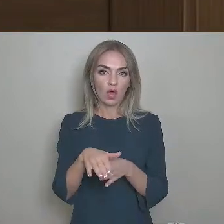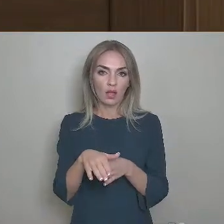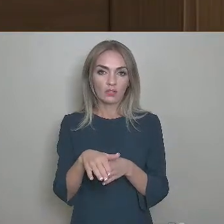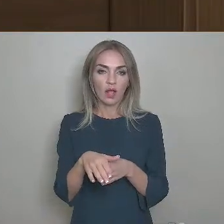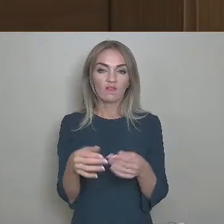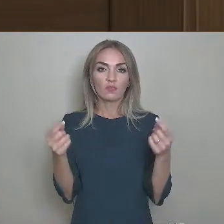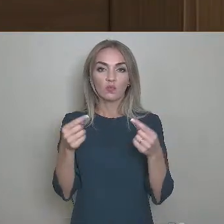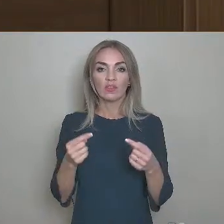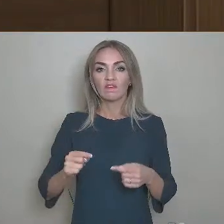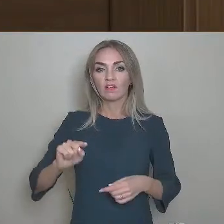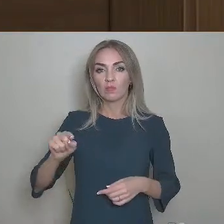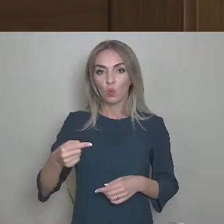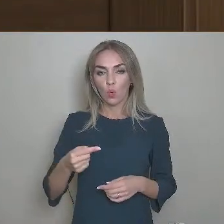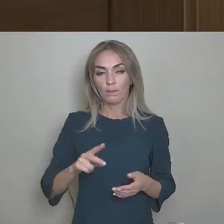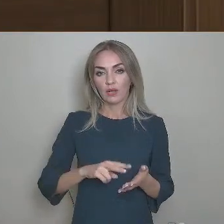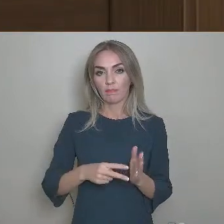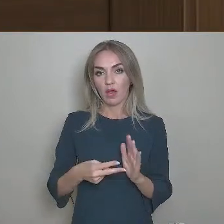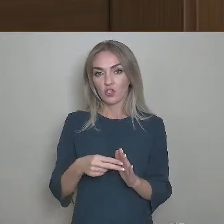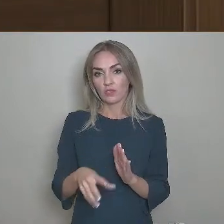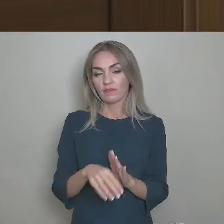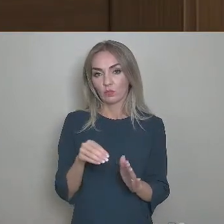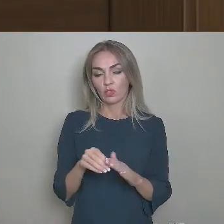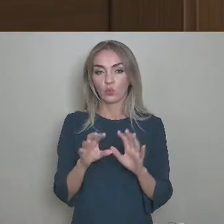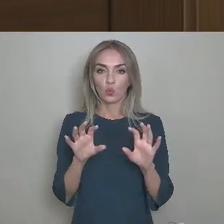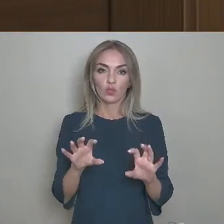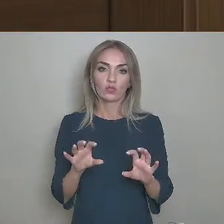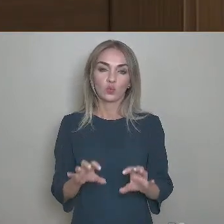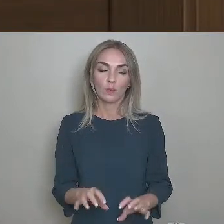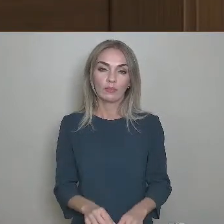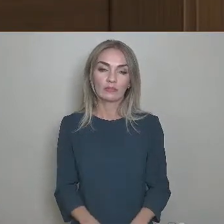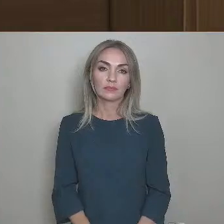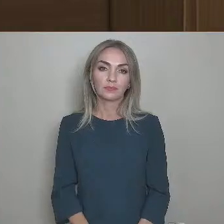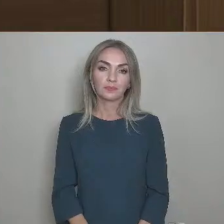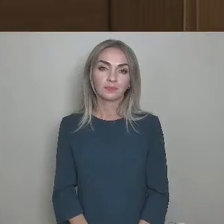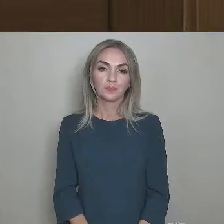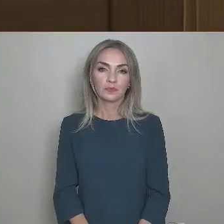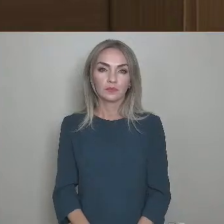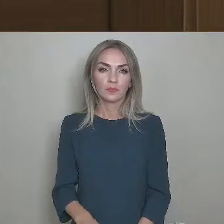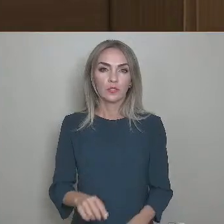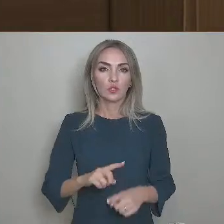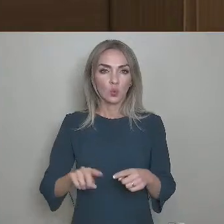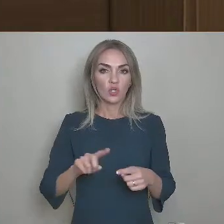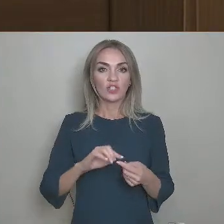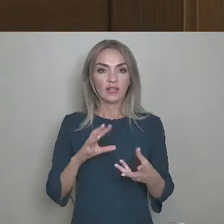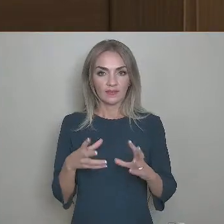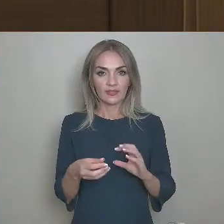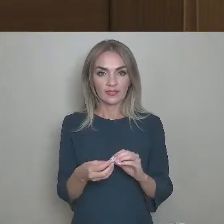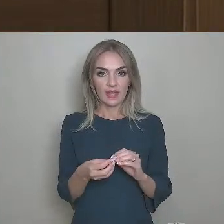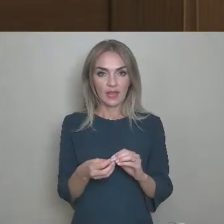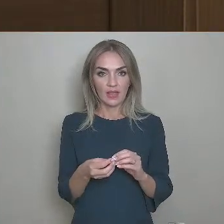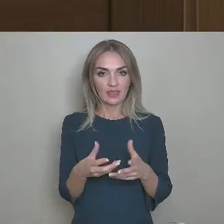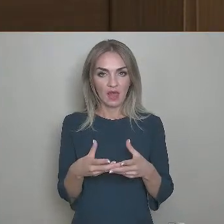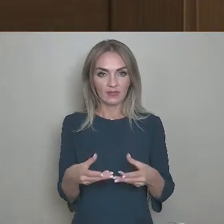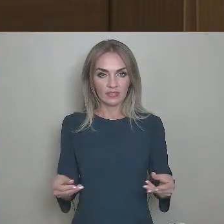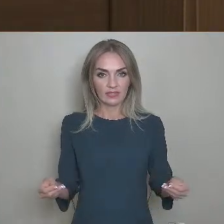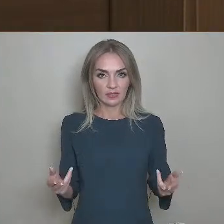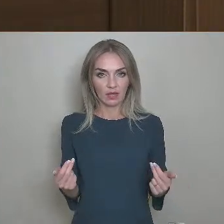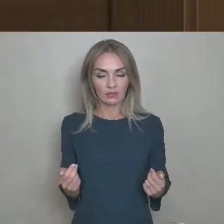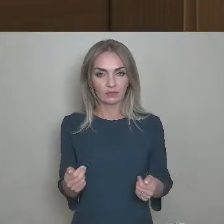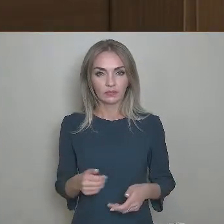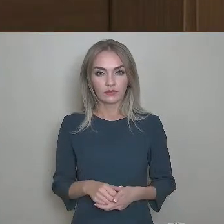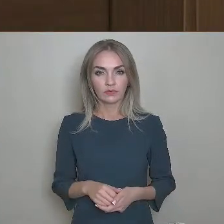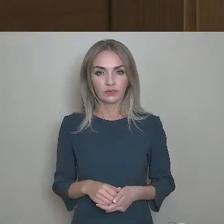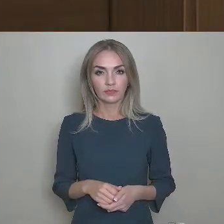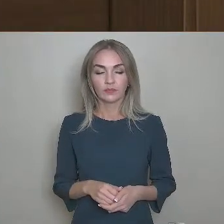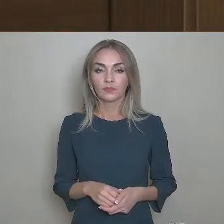of October, and they could be carried out only after addressing certain issues which